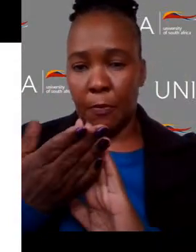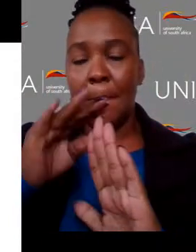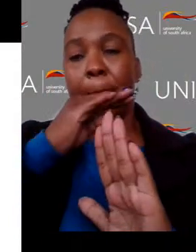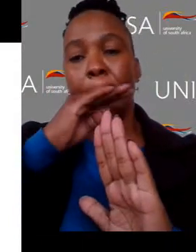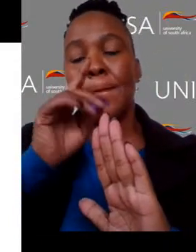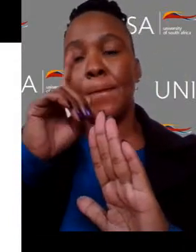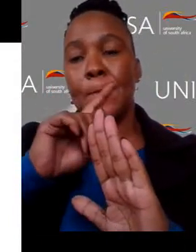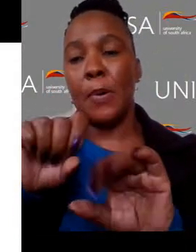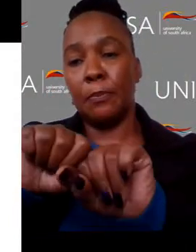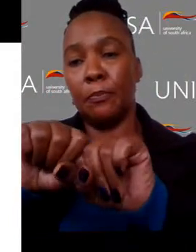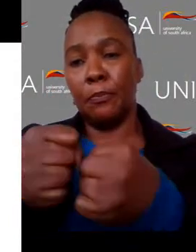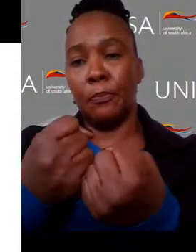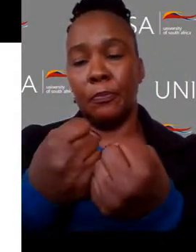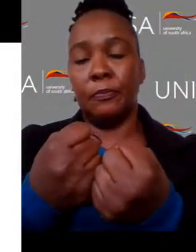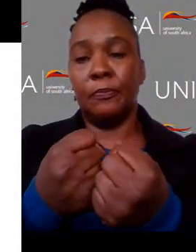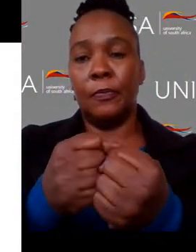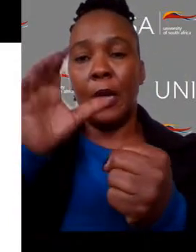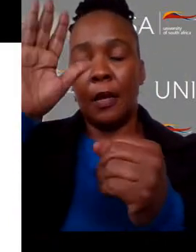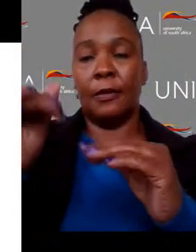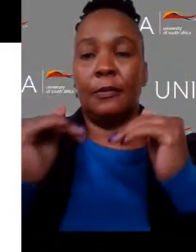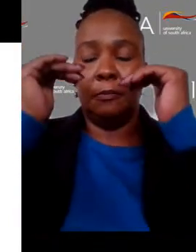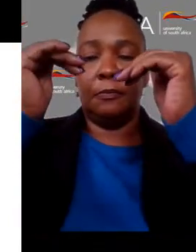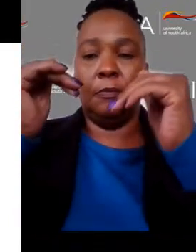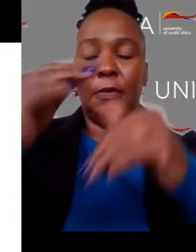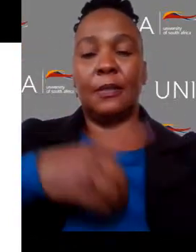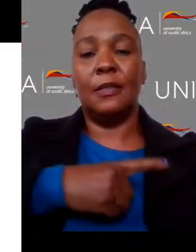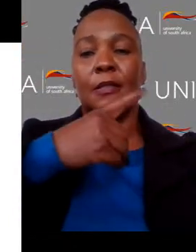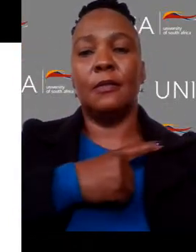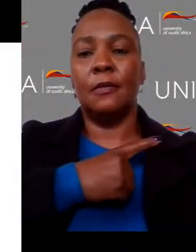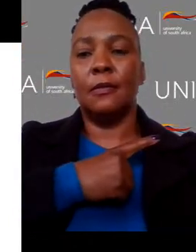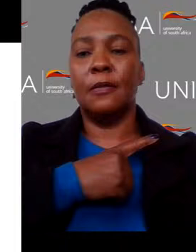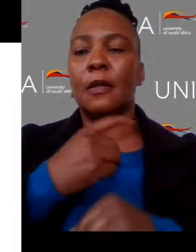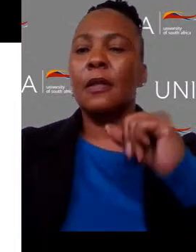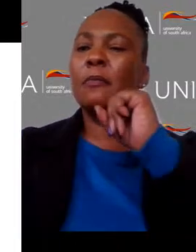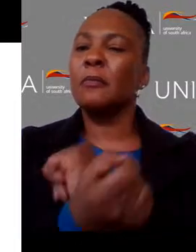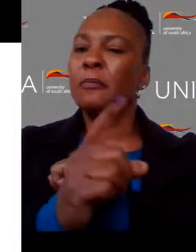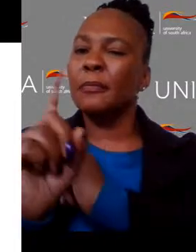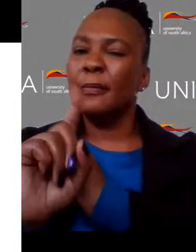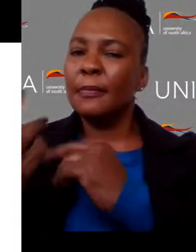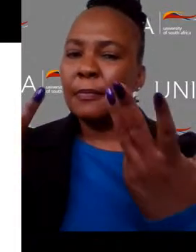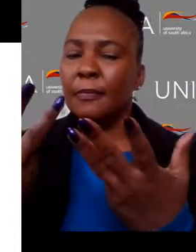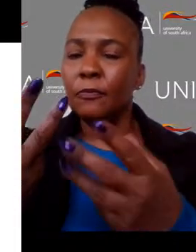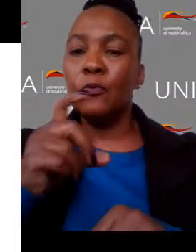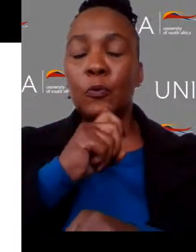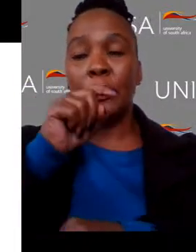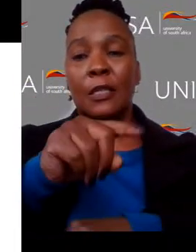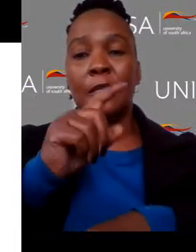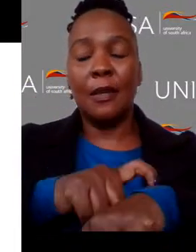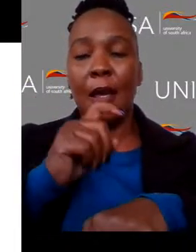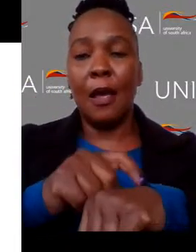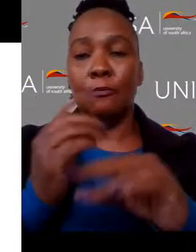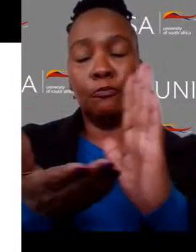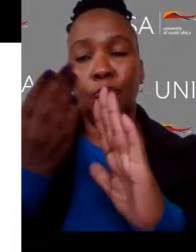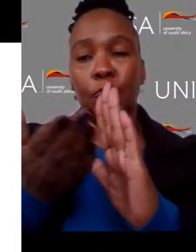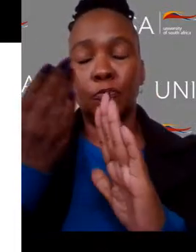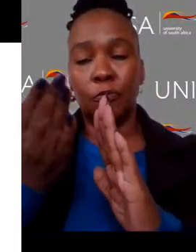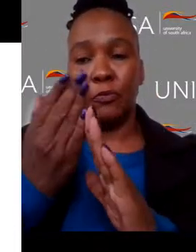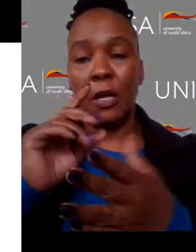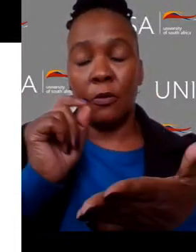breaching academic integrity. Now, what happens if you use that time to write and then you run into a technical